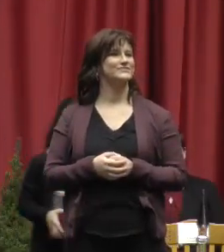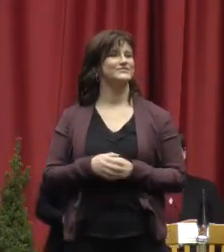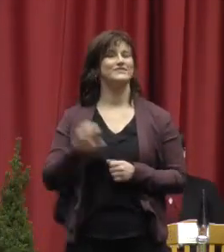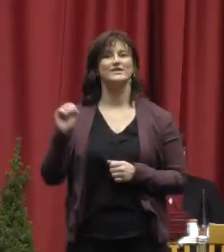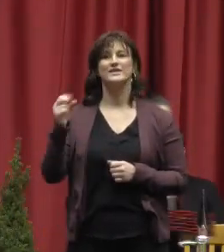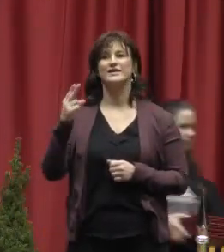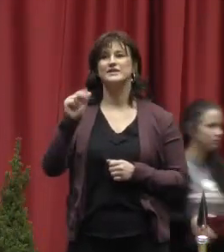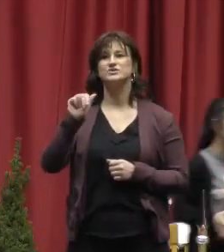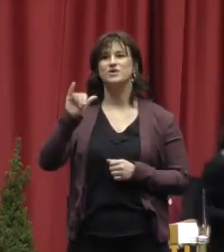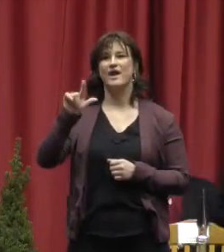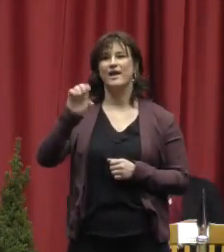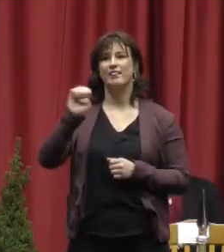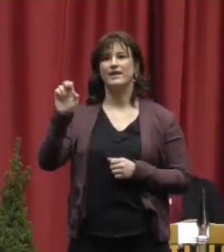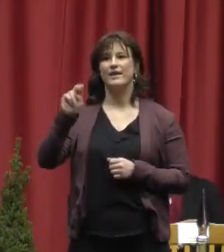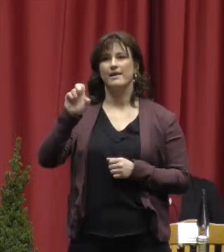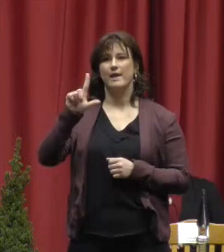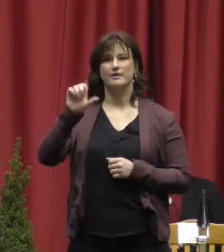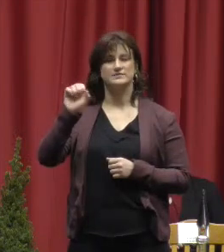Shaylee Milton.